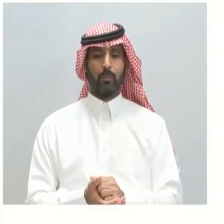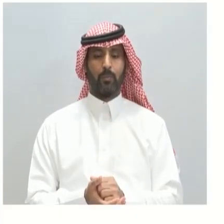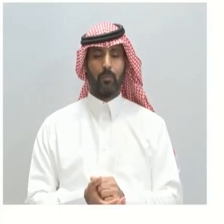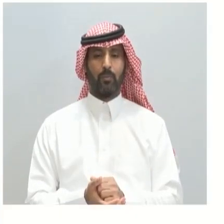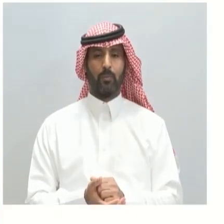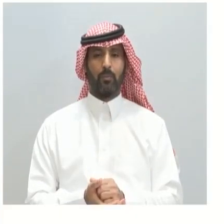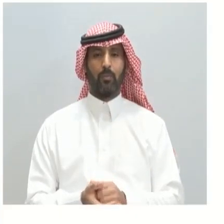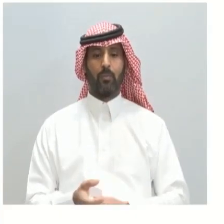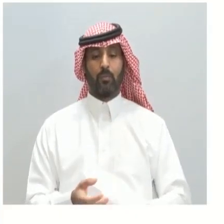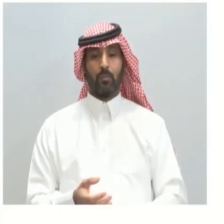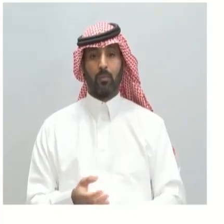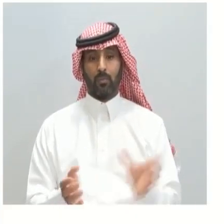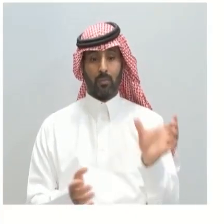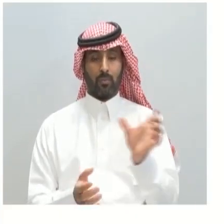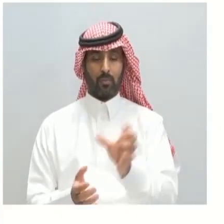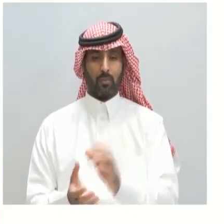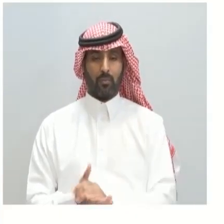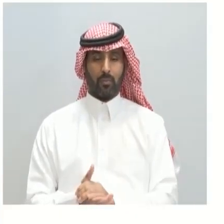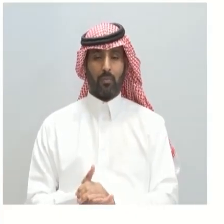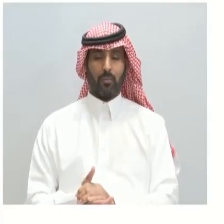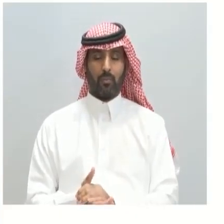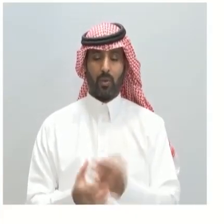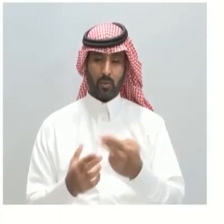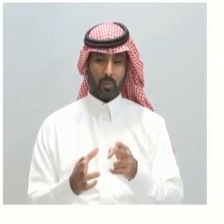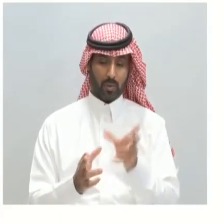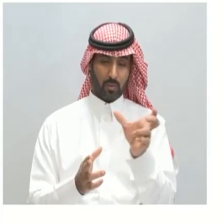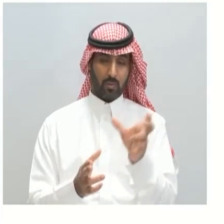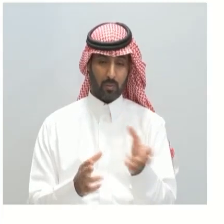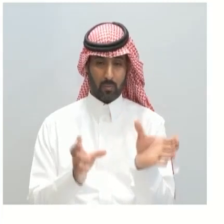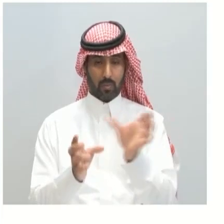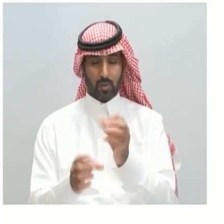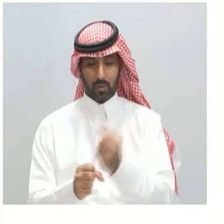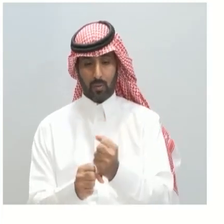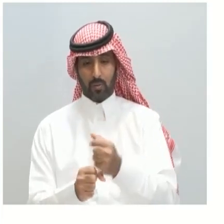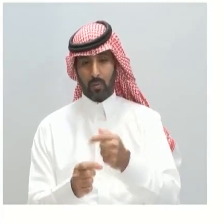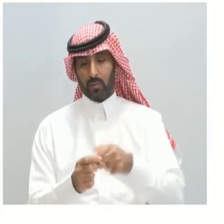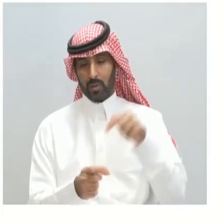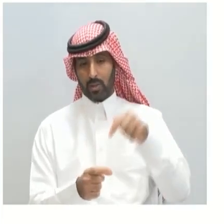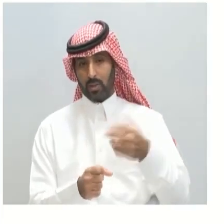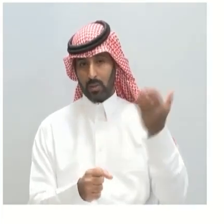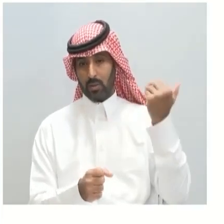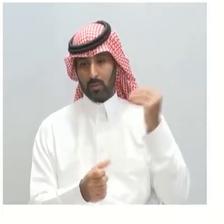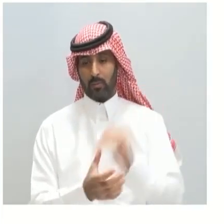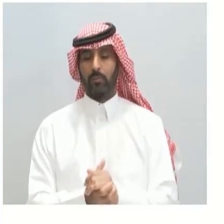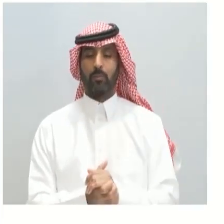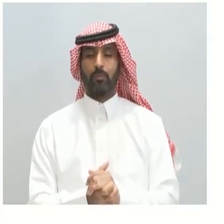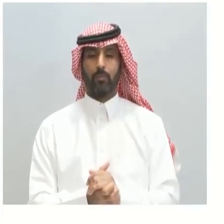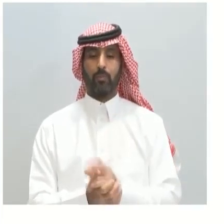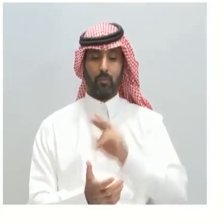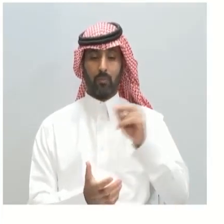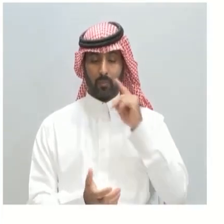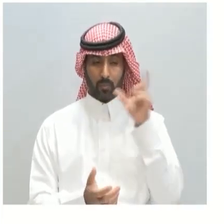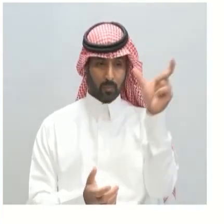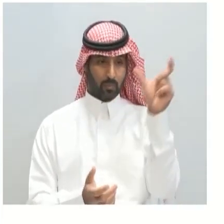getting bored. Of course, this is the get followed by a past participle. So just as we did before,